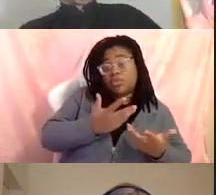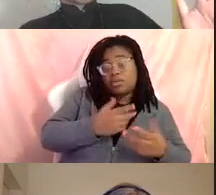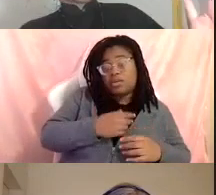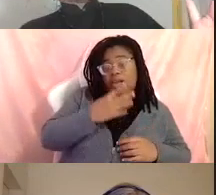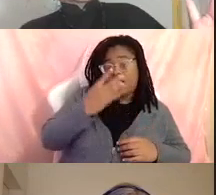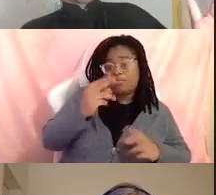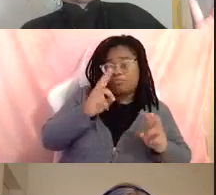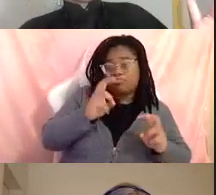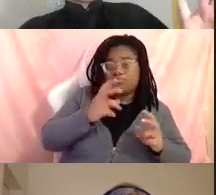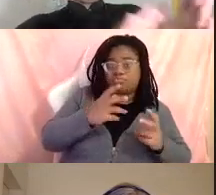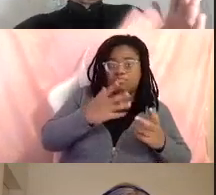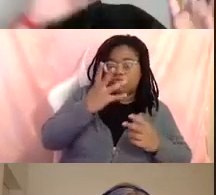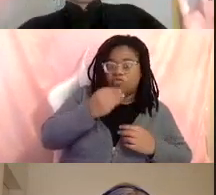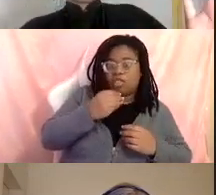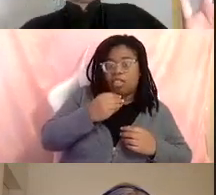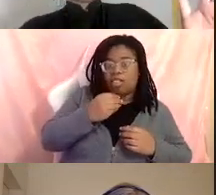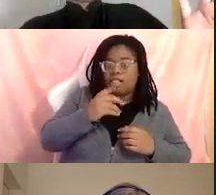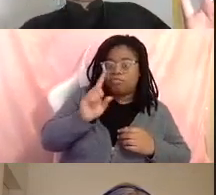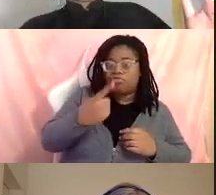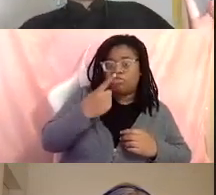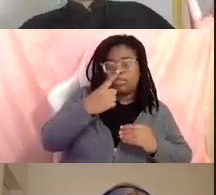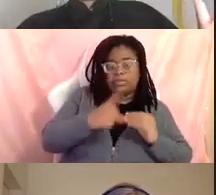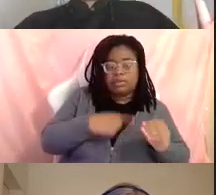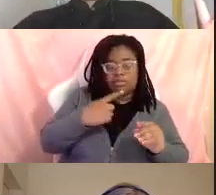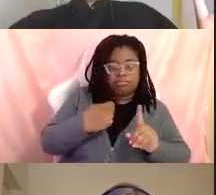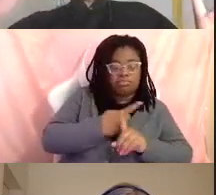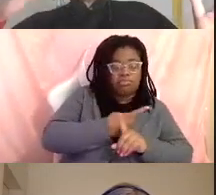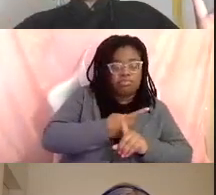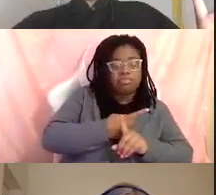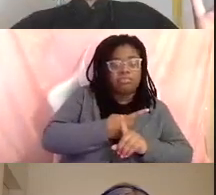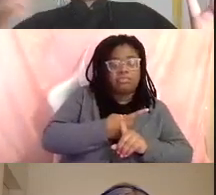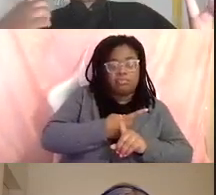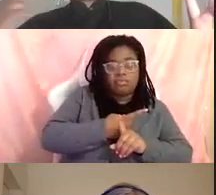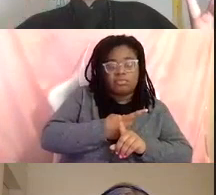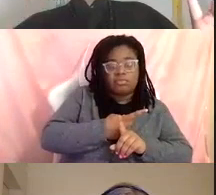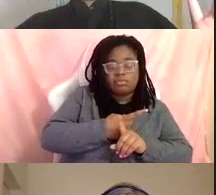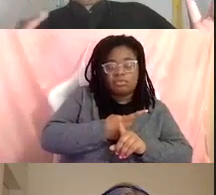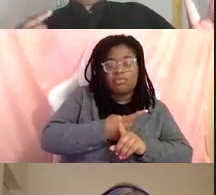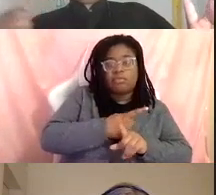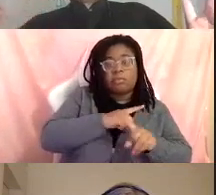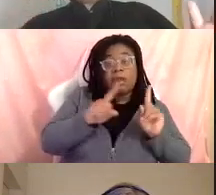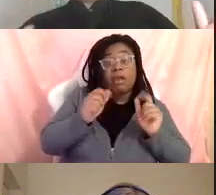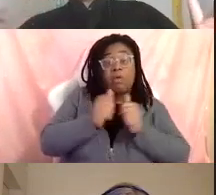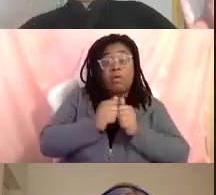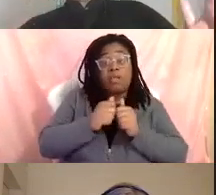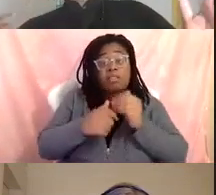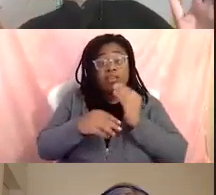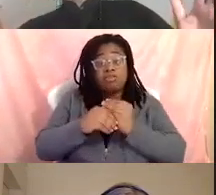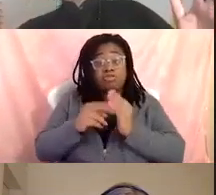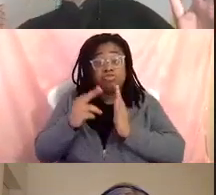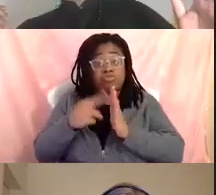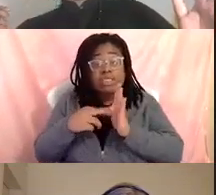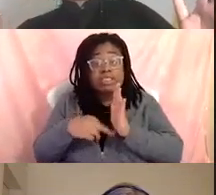it was even just that, and the poem was about something else. But on subsequent readings, I see the depth of